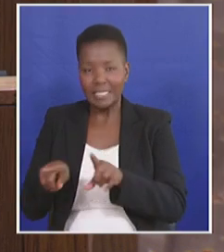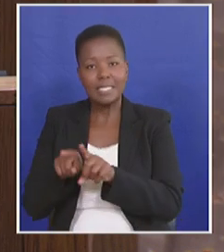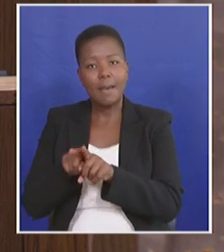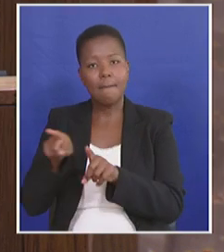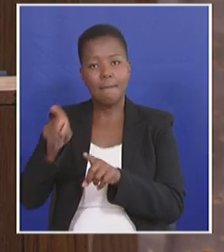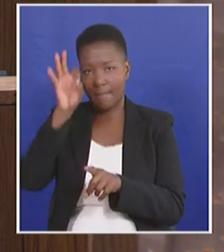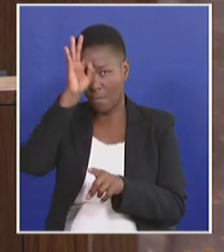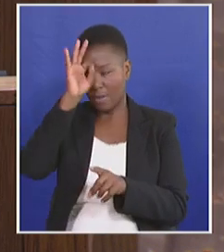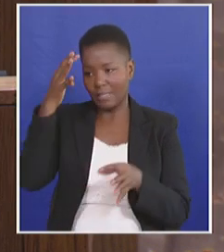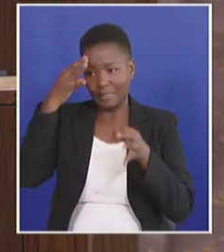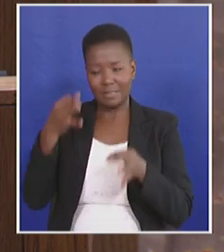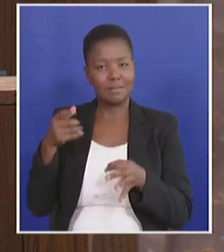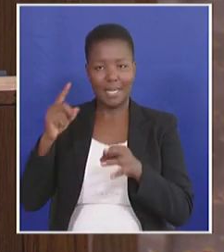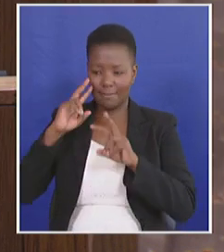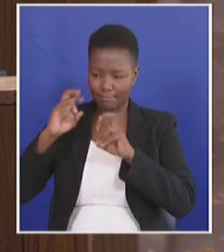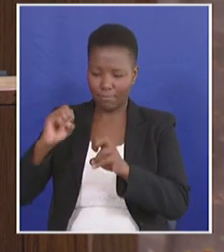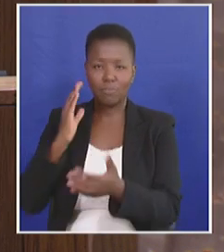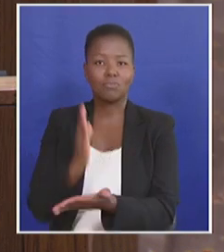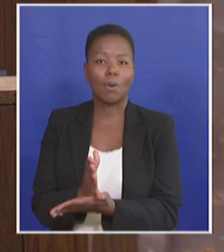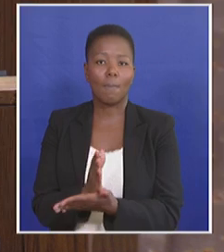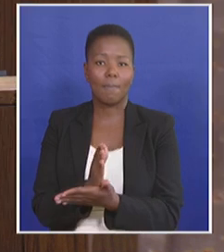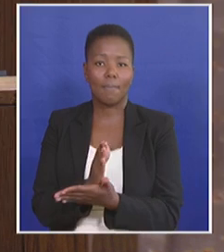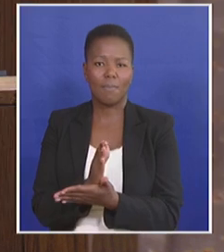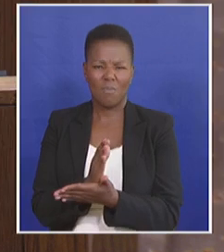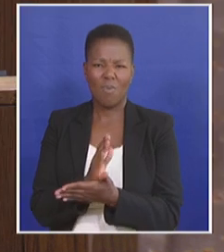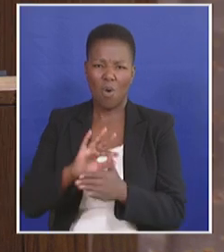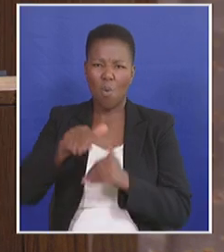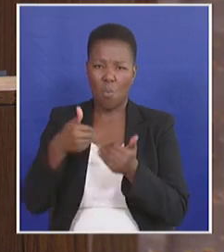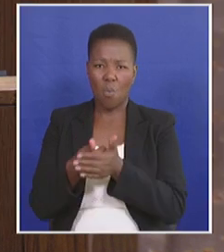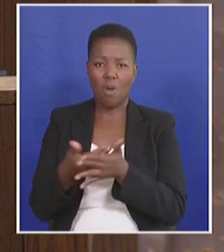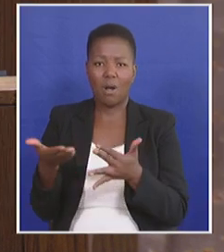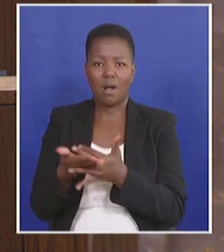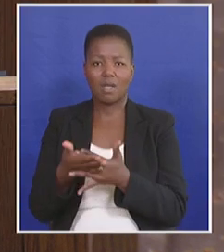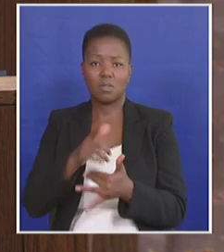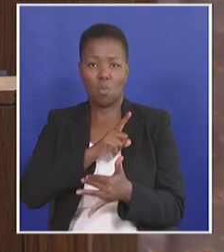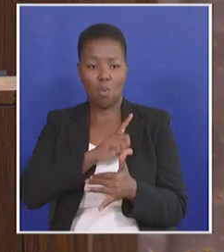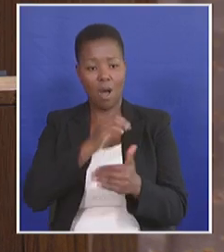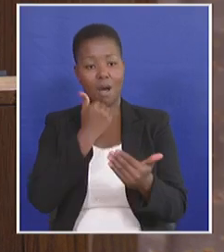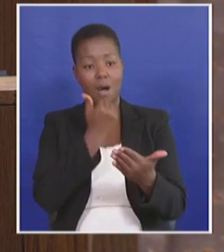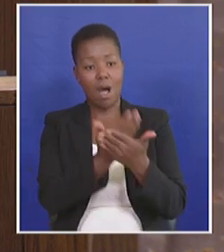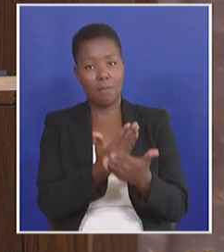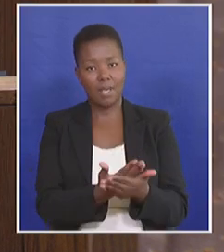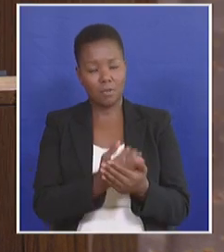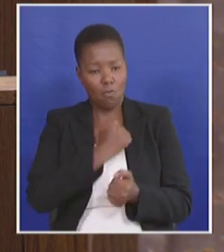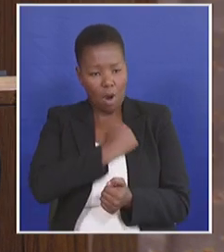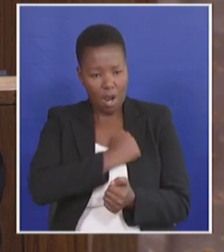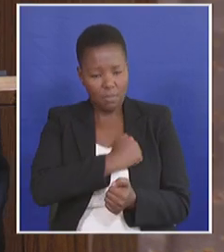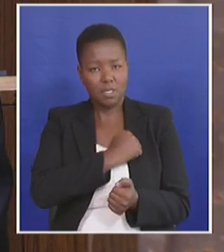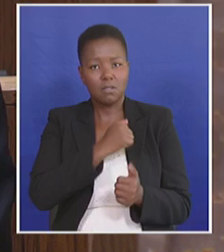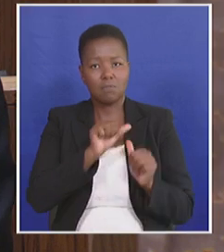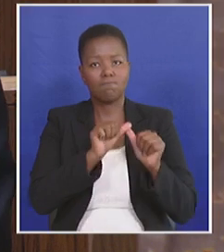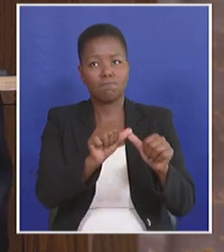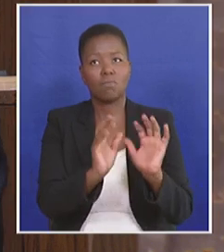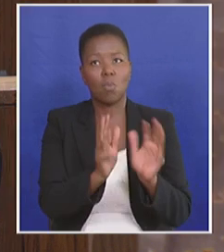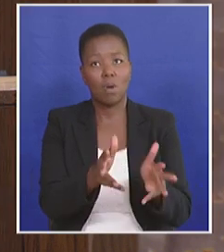decided to suspend investigations in all cases where it was believed that amnesty applications would be lodged. This was to save resources being